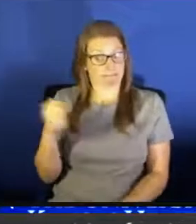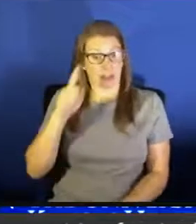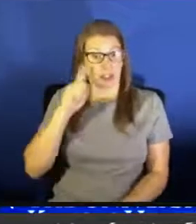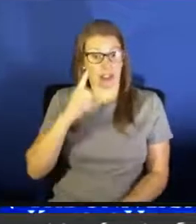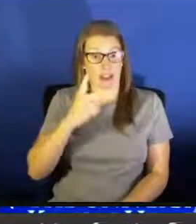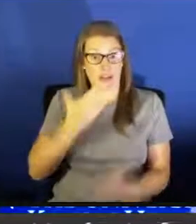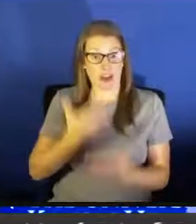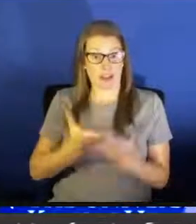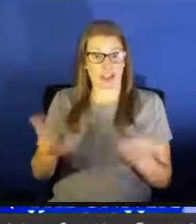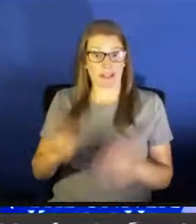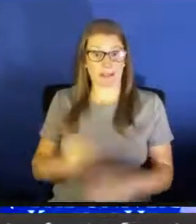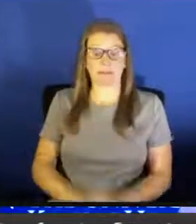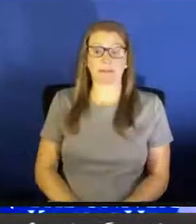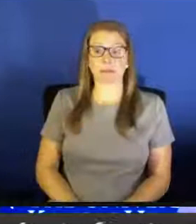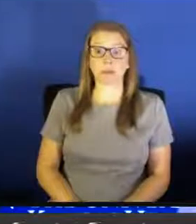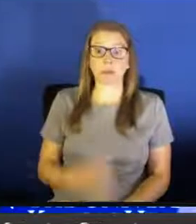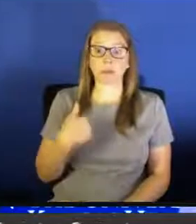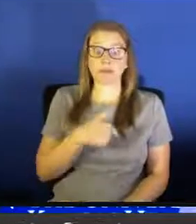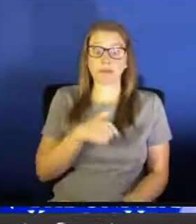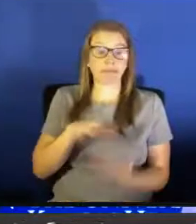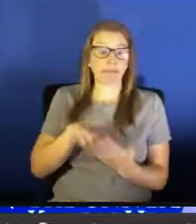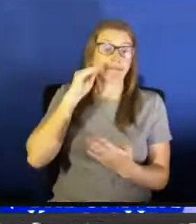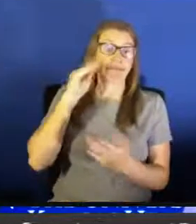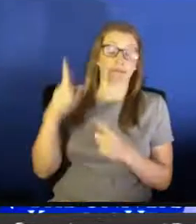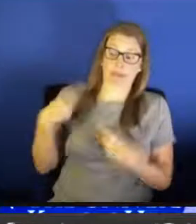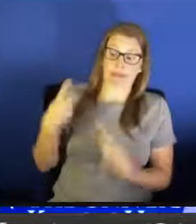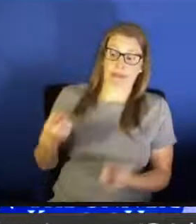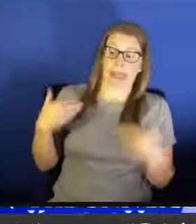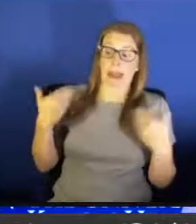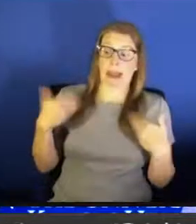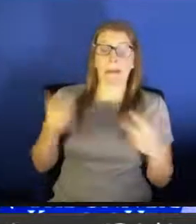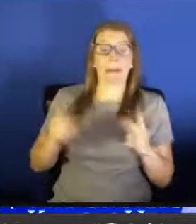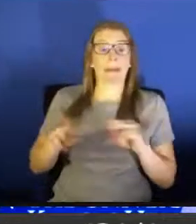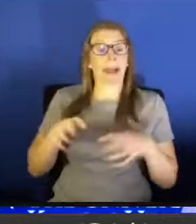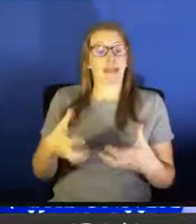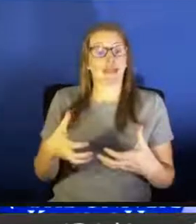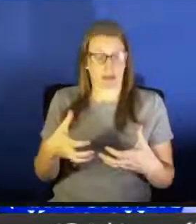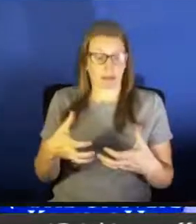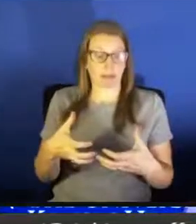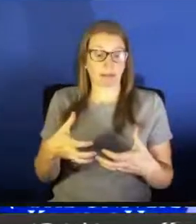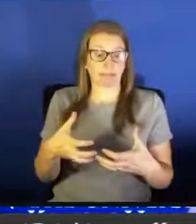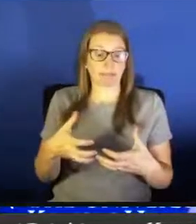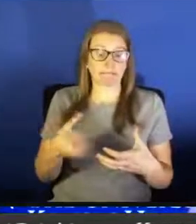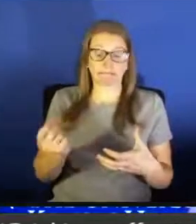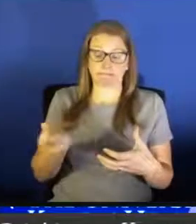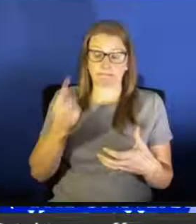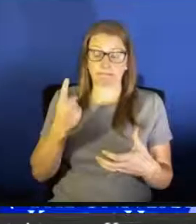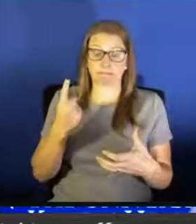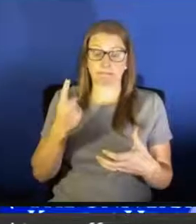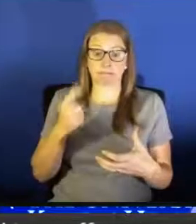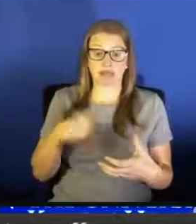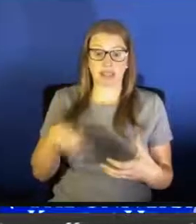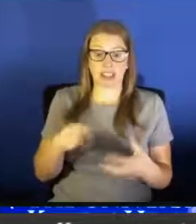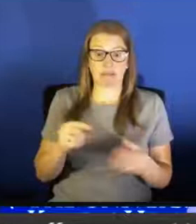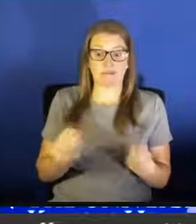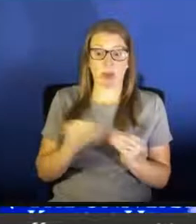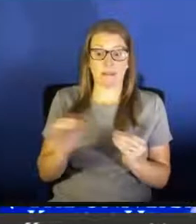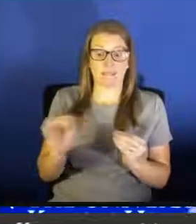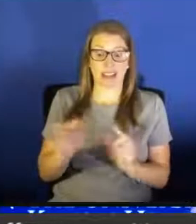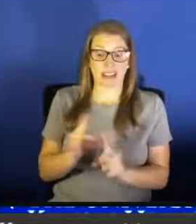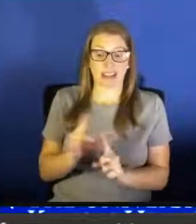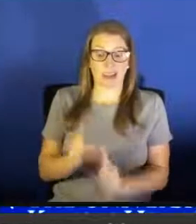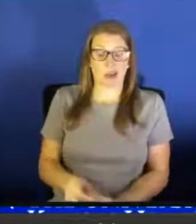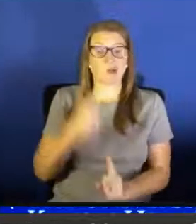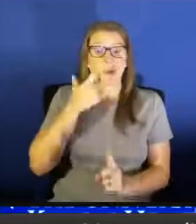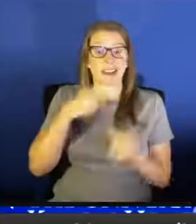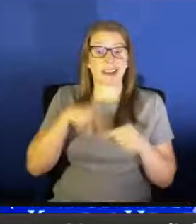certainly have heard that the younger populations, we understand more and more that they have probably been infected recently, especially during that